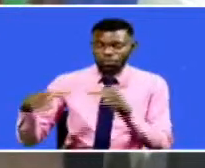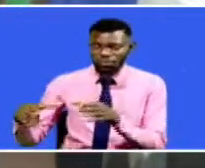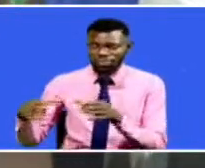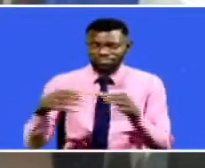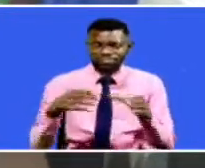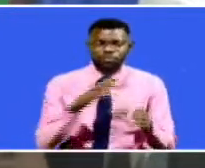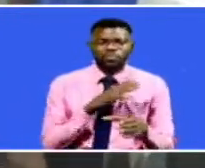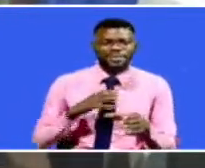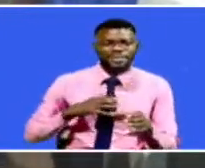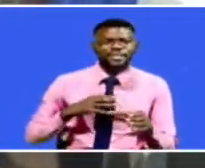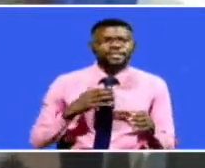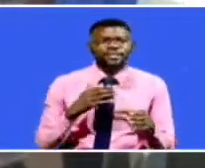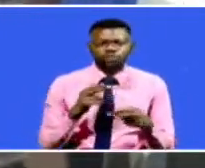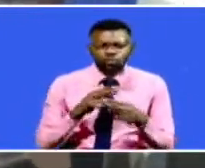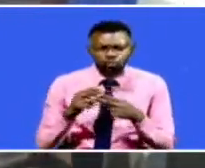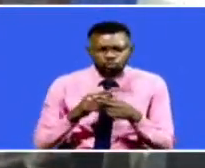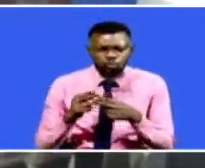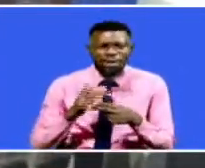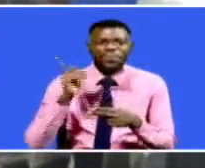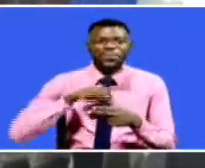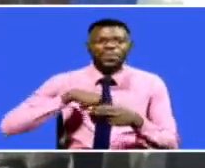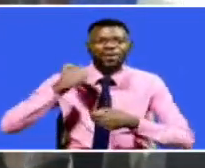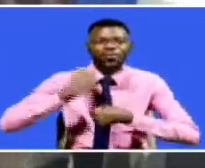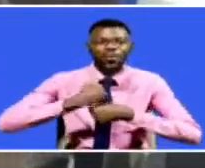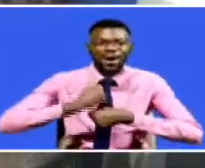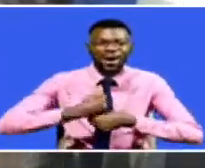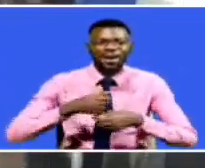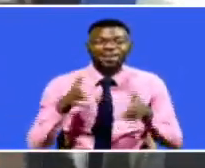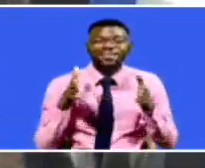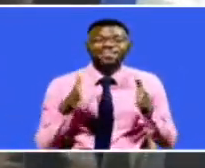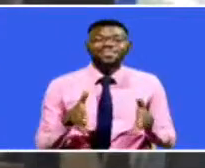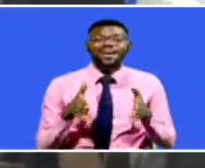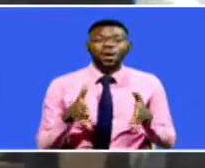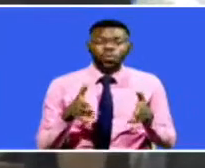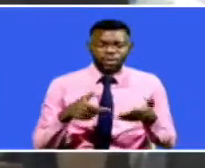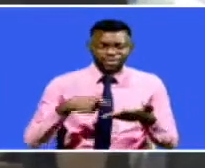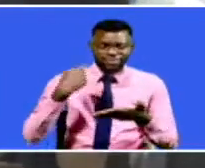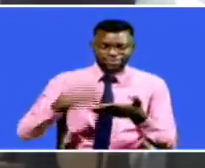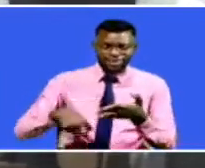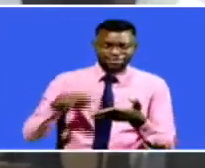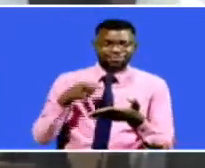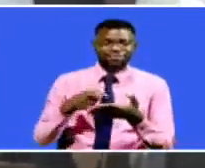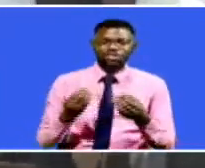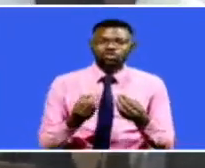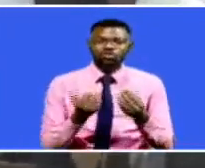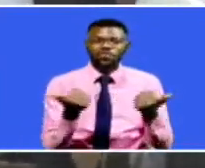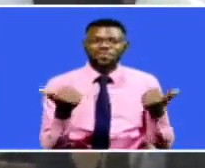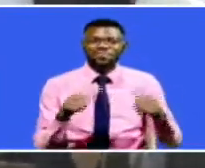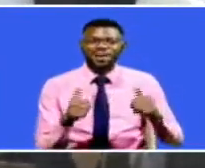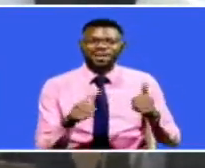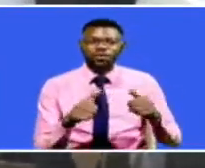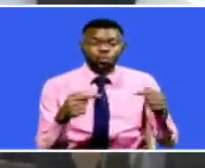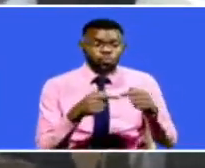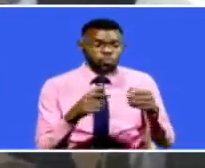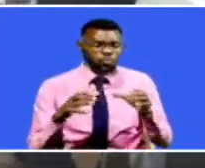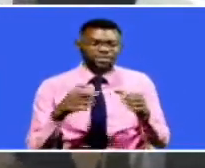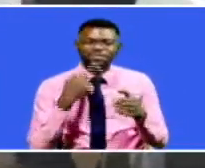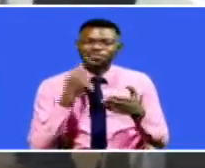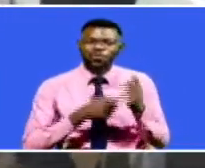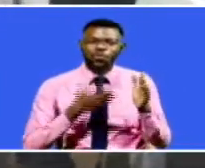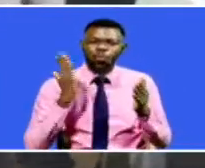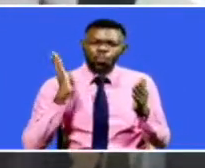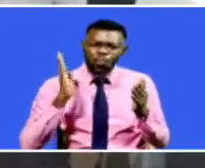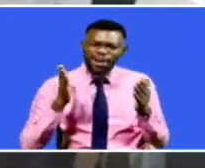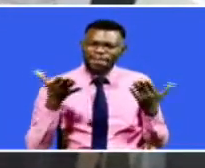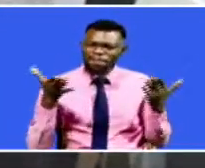committee almost done with its assignment, the ISO remains the cost of living, with the opposition threatening to go back to the